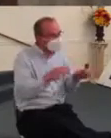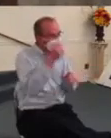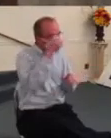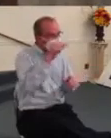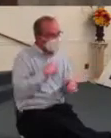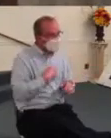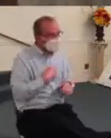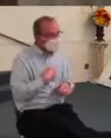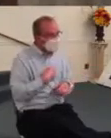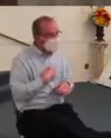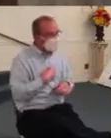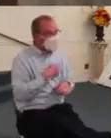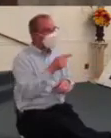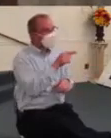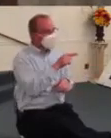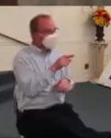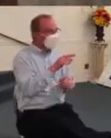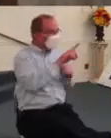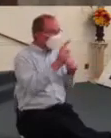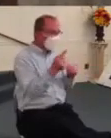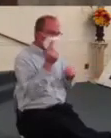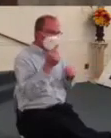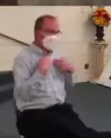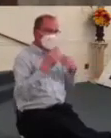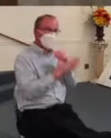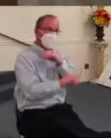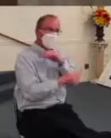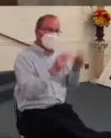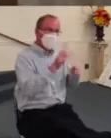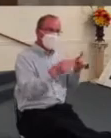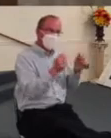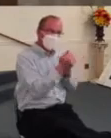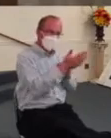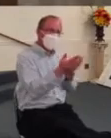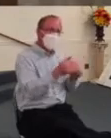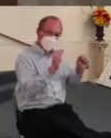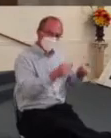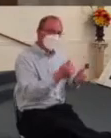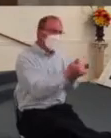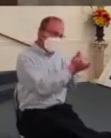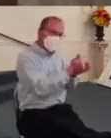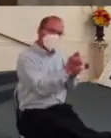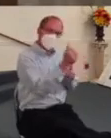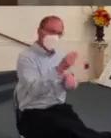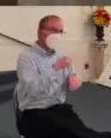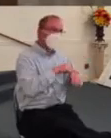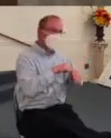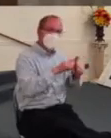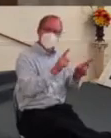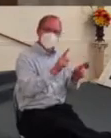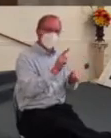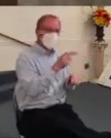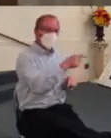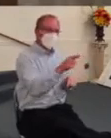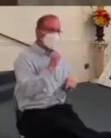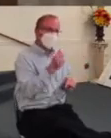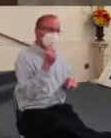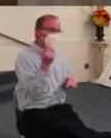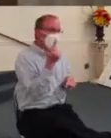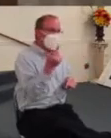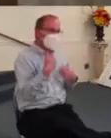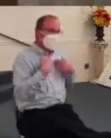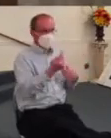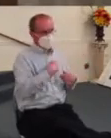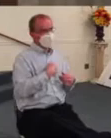you wish you can do good to them, but you do not always have me. She has done what she